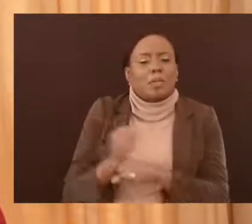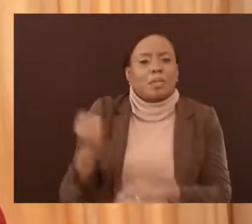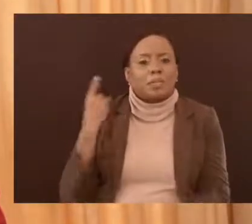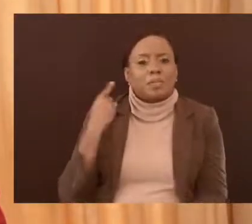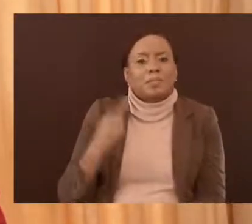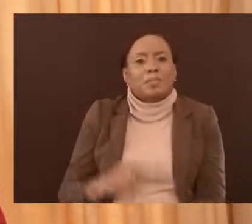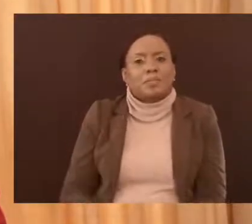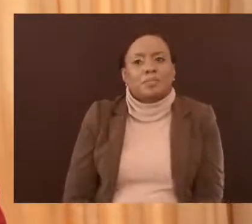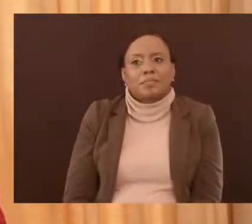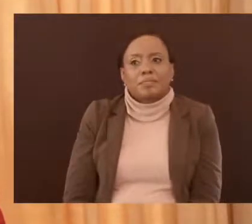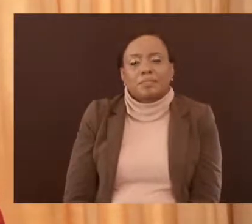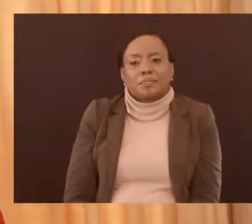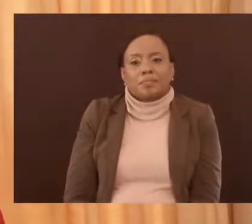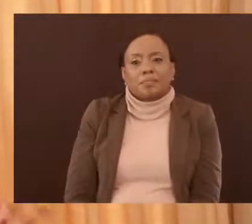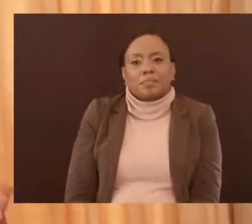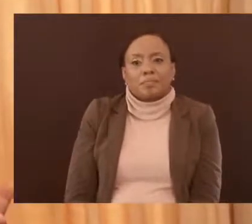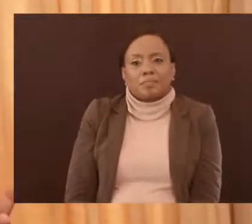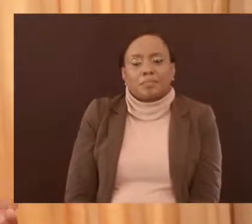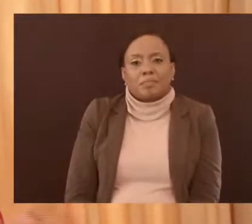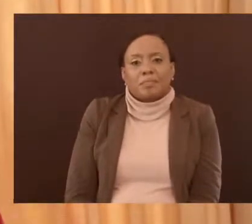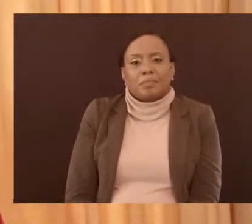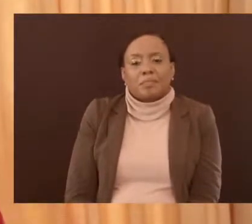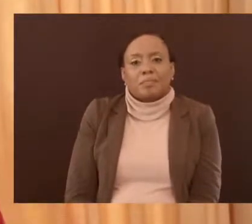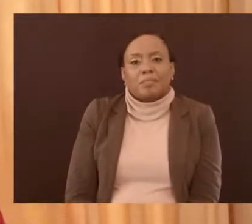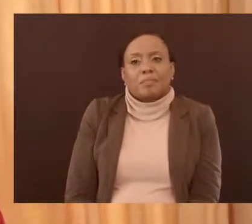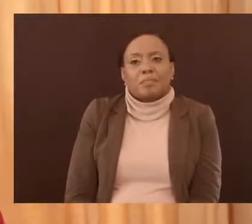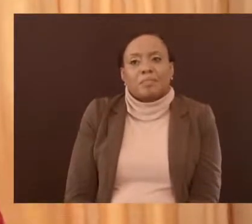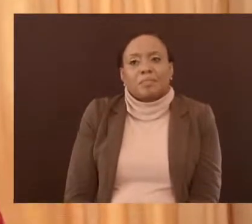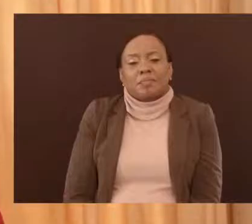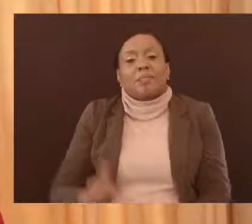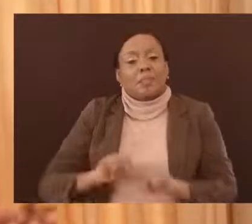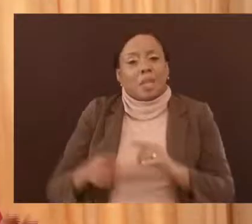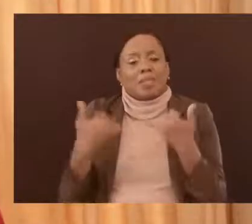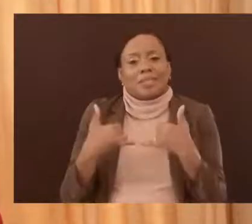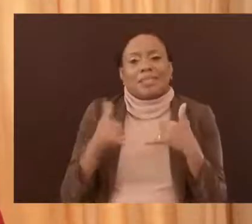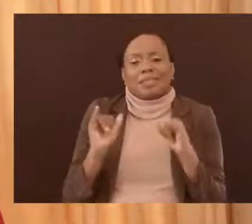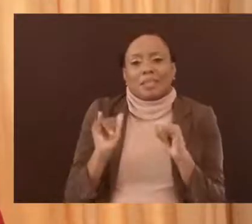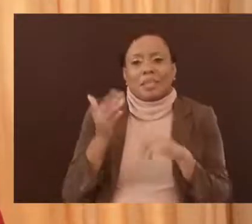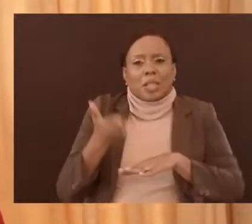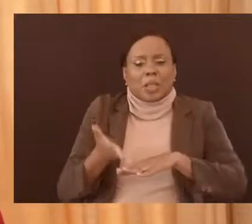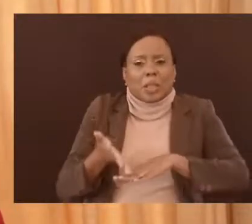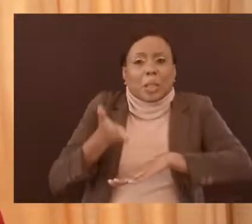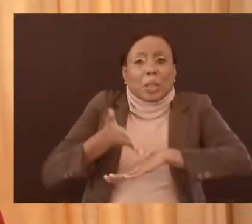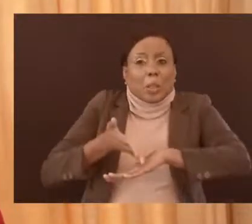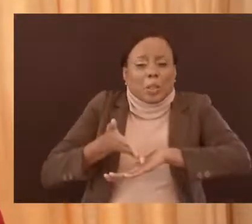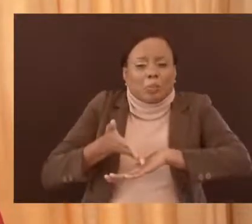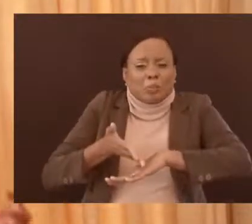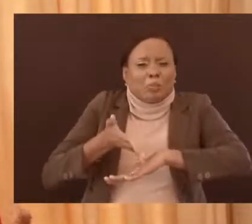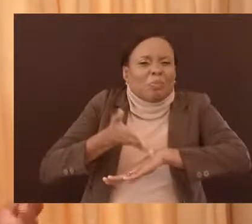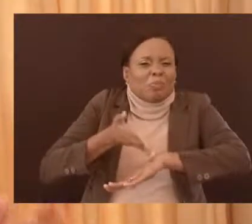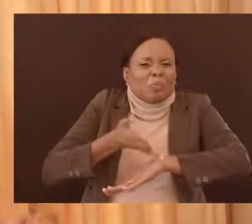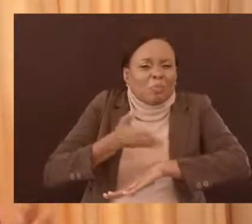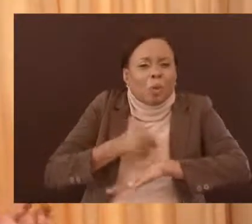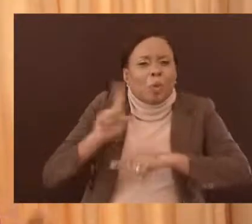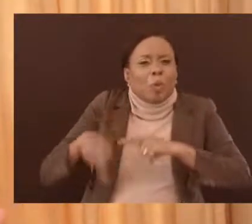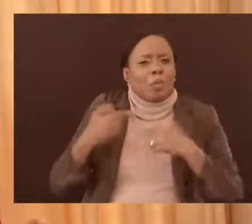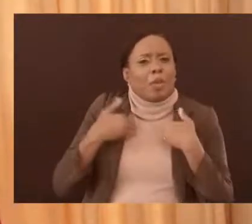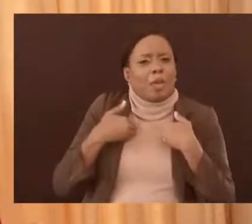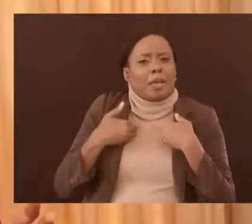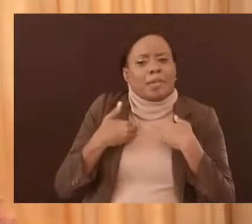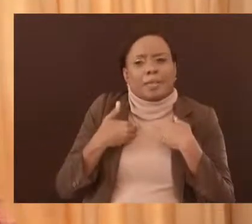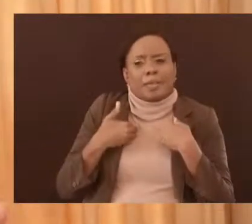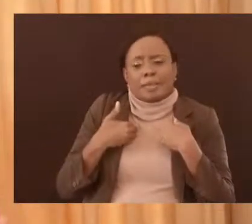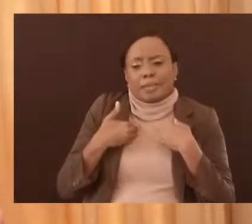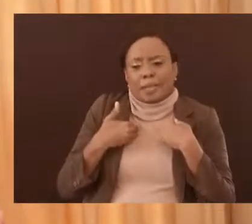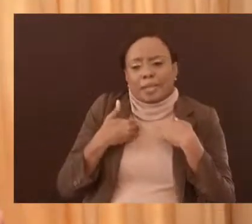2020. But the truth is there's been an improvement from when we did the readiness assessment. So if we take that as a